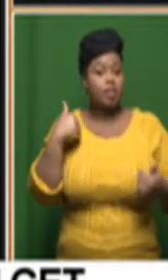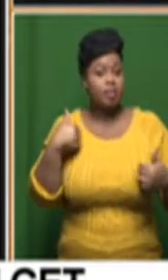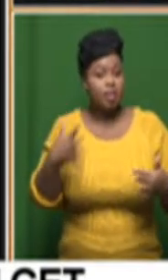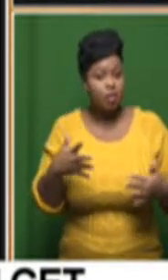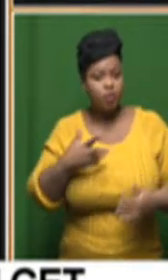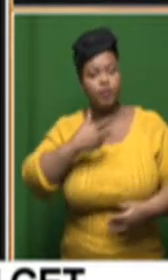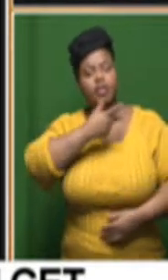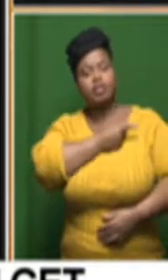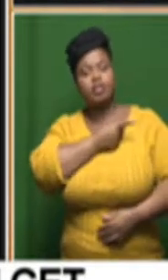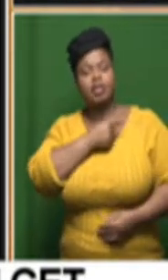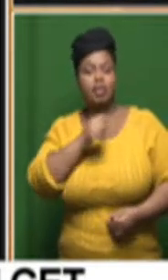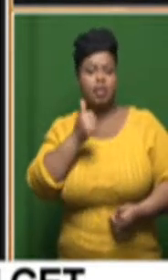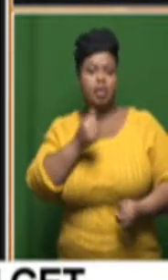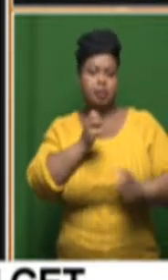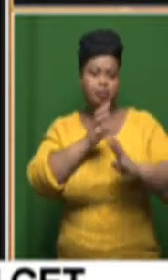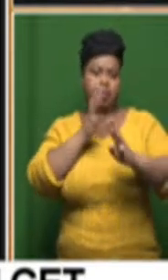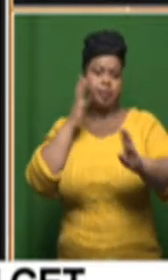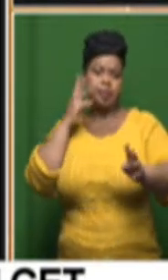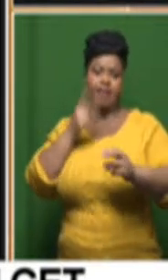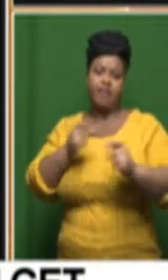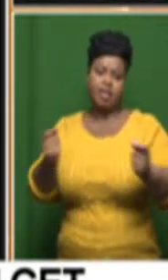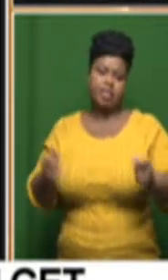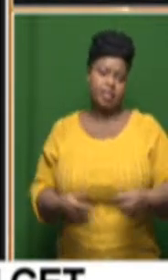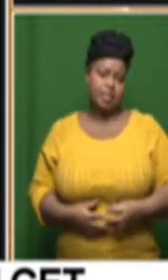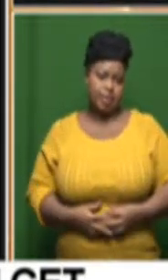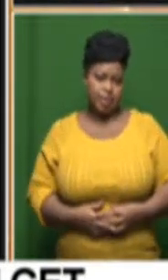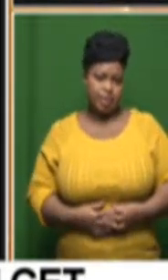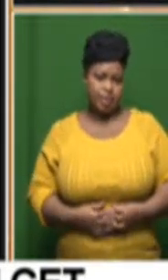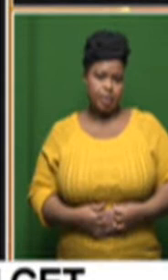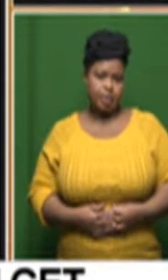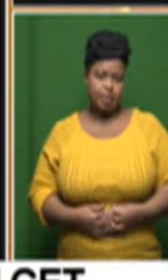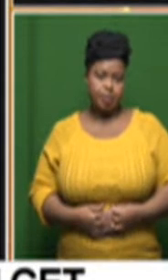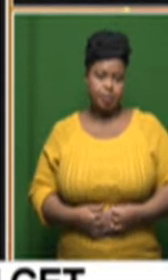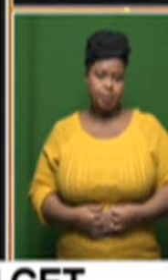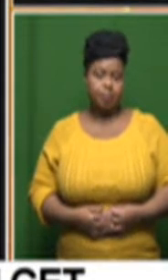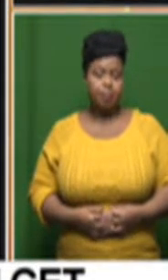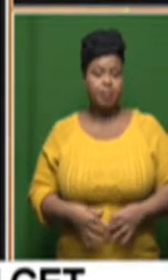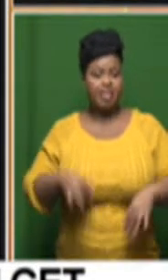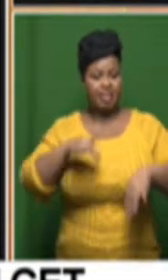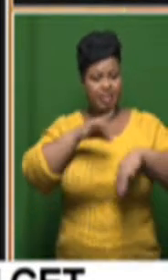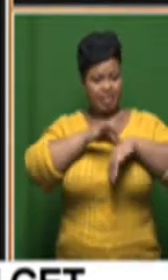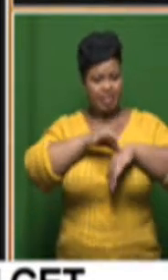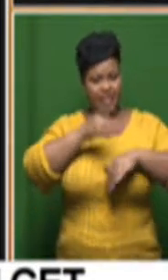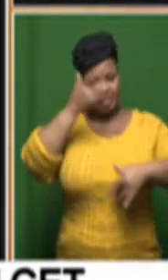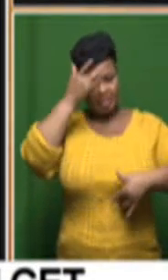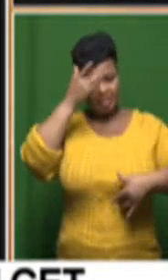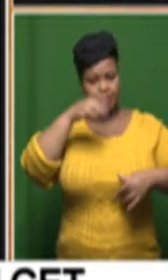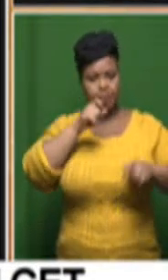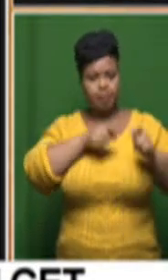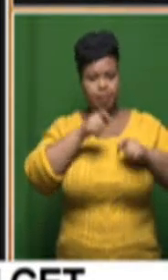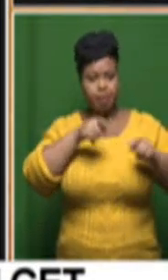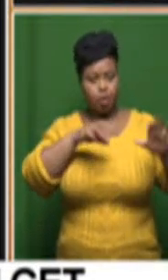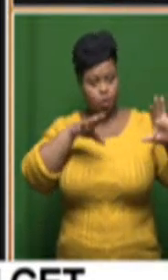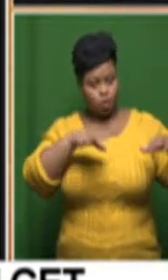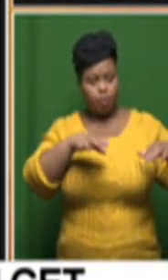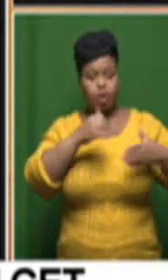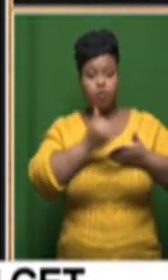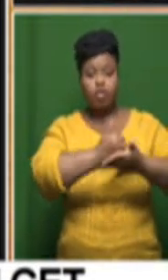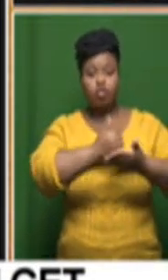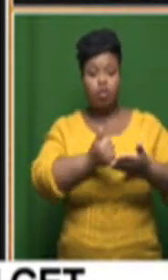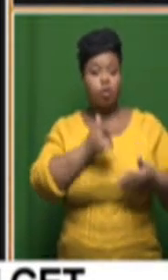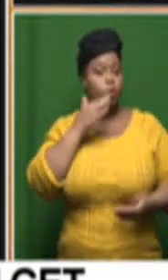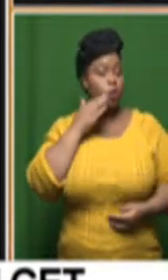in, the lines go quicker. And then the chronic disease groups, registrations done when